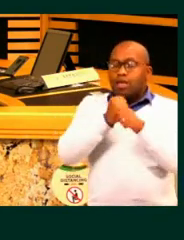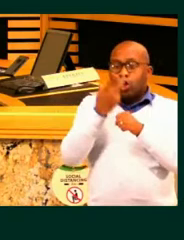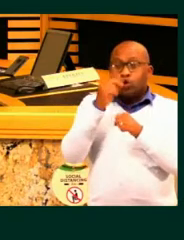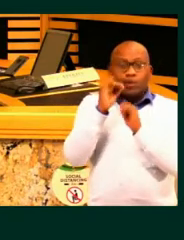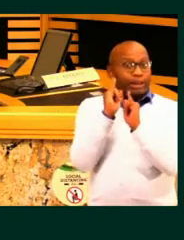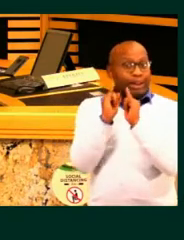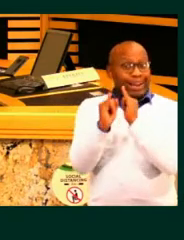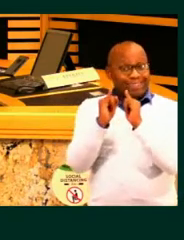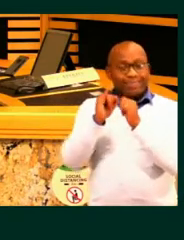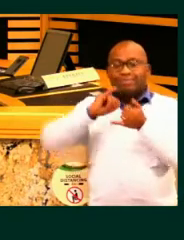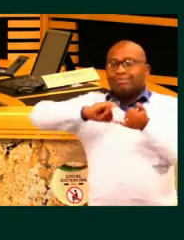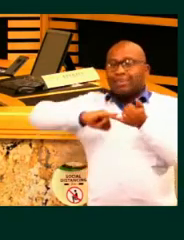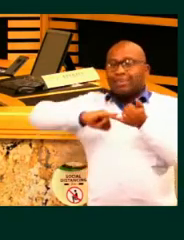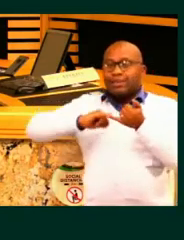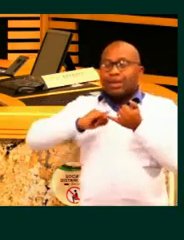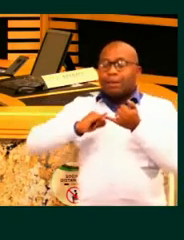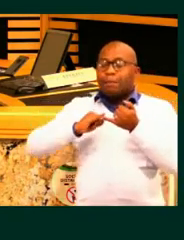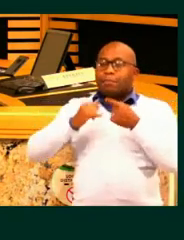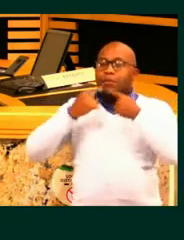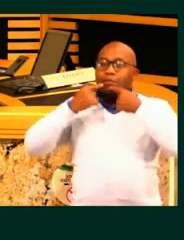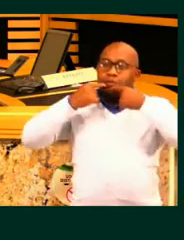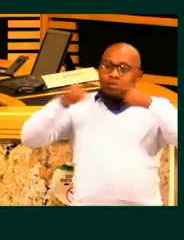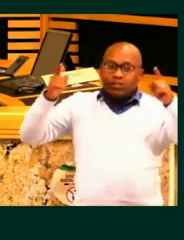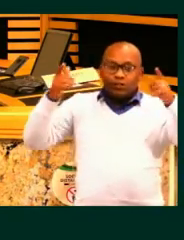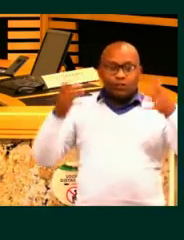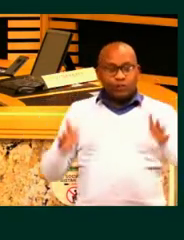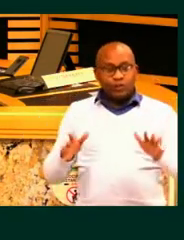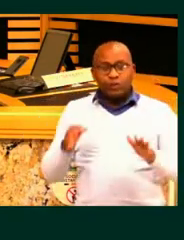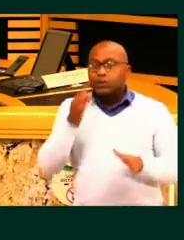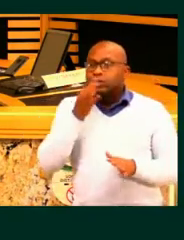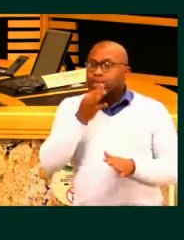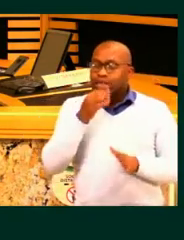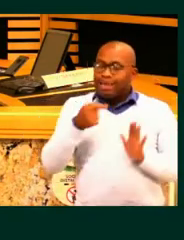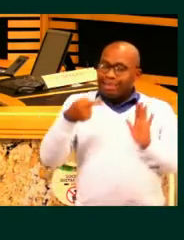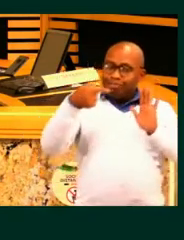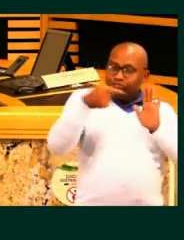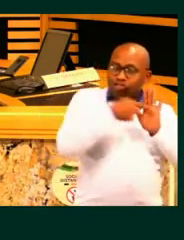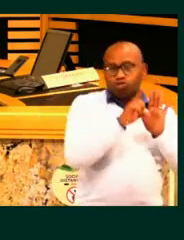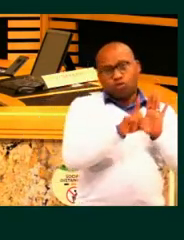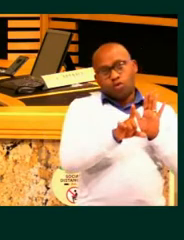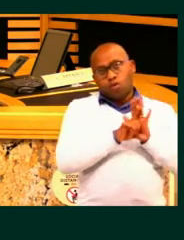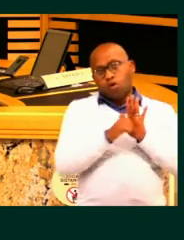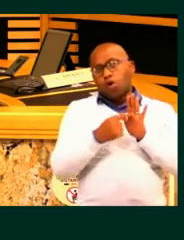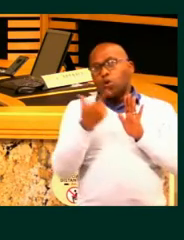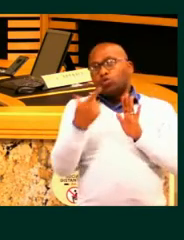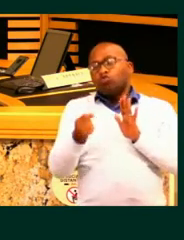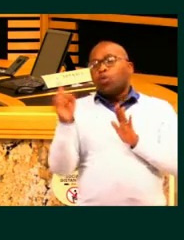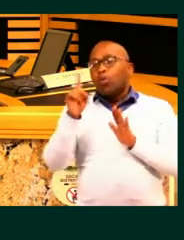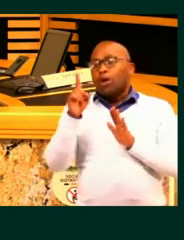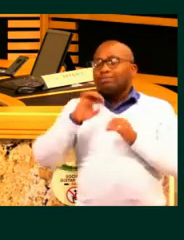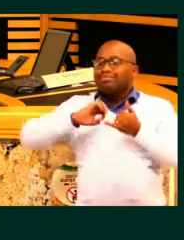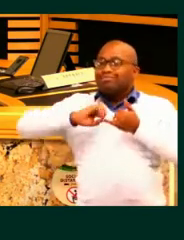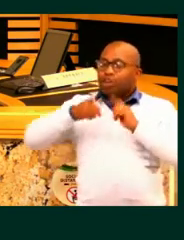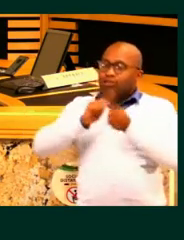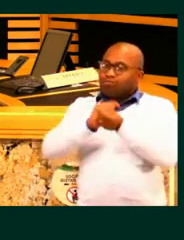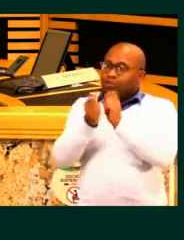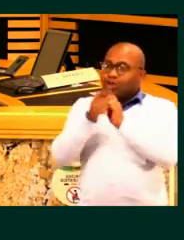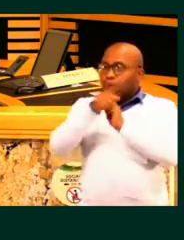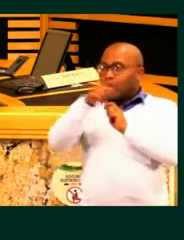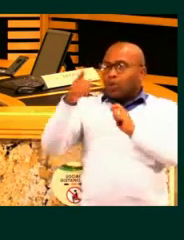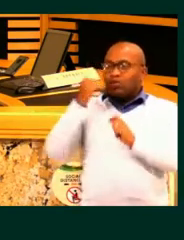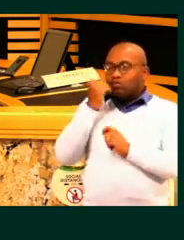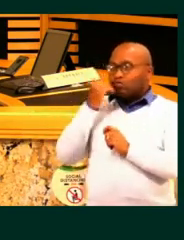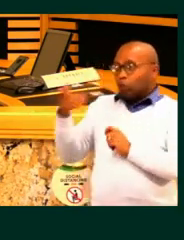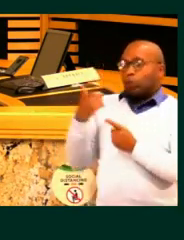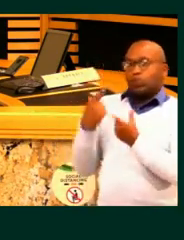the Disability Act is being crafted to deal with enforcement non-compliance and implementation of the UN